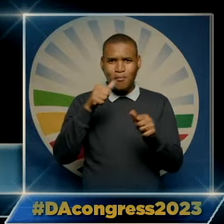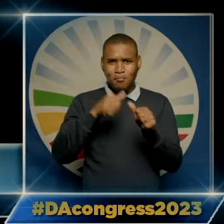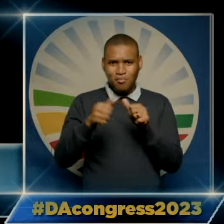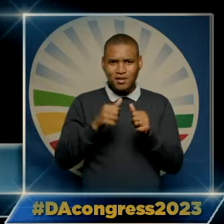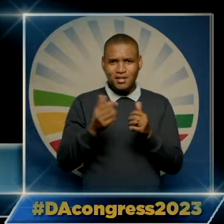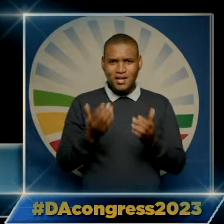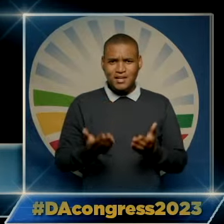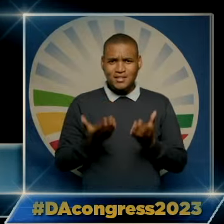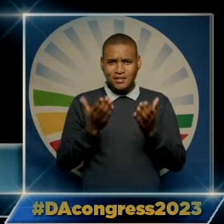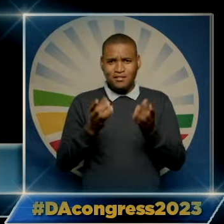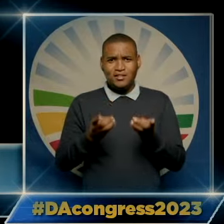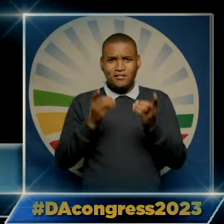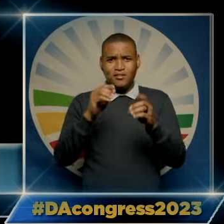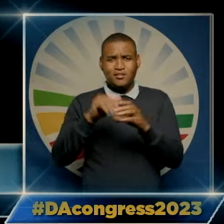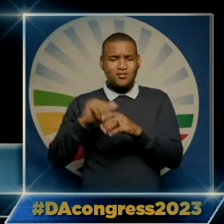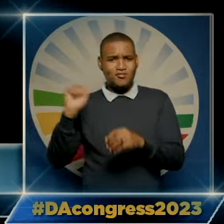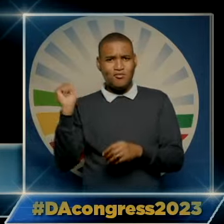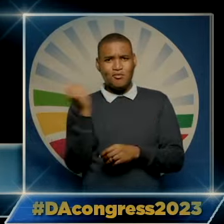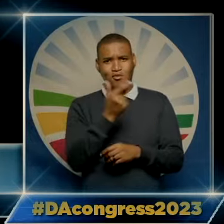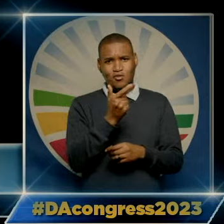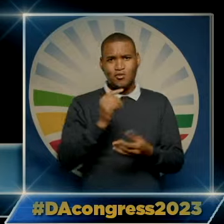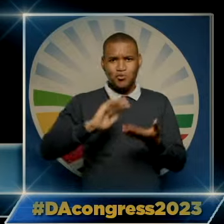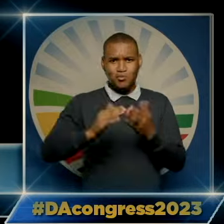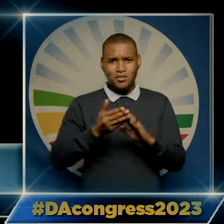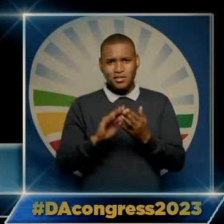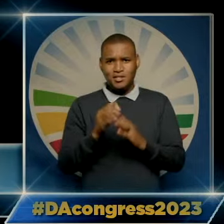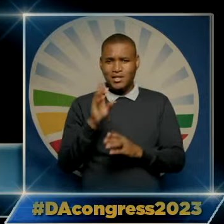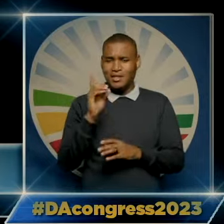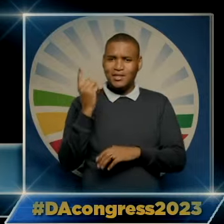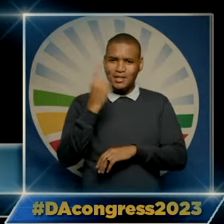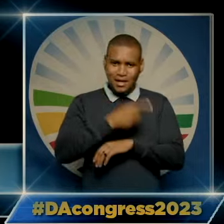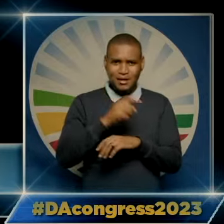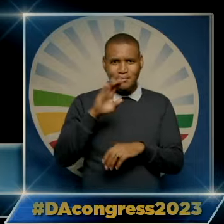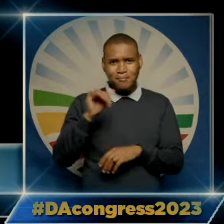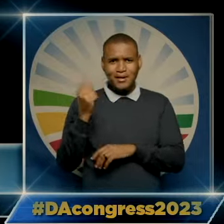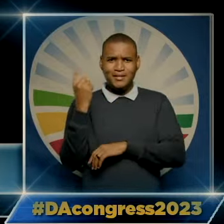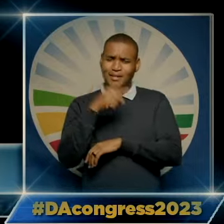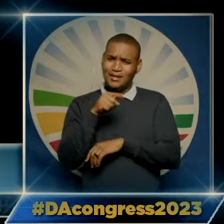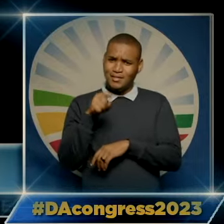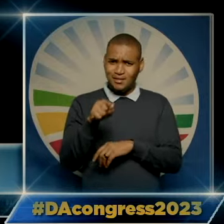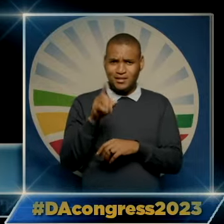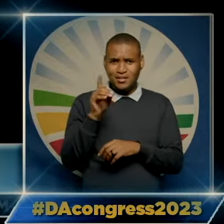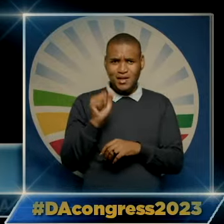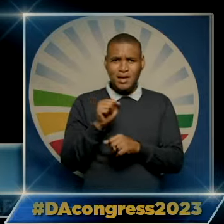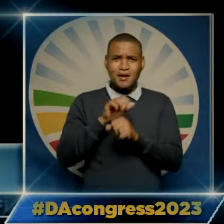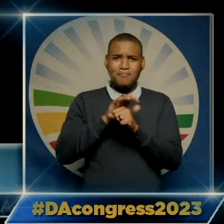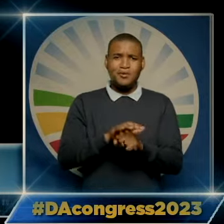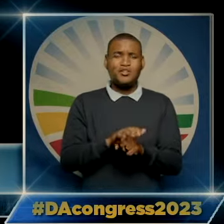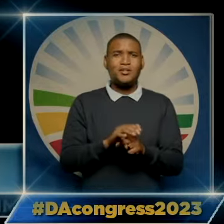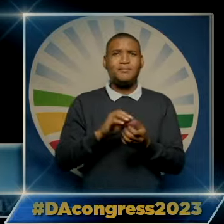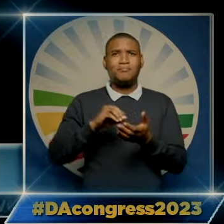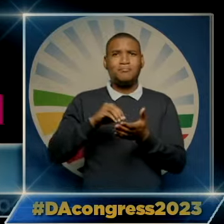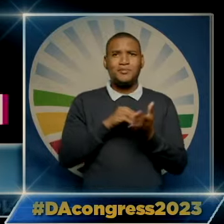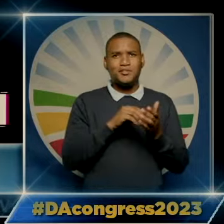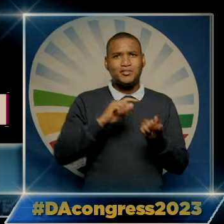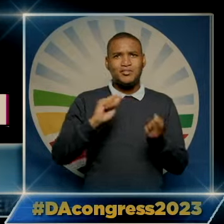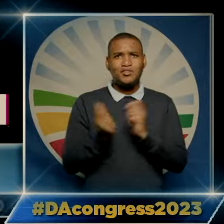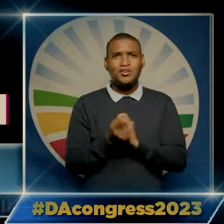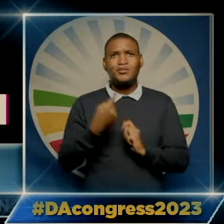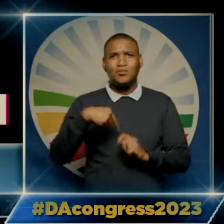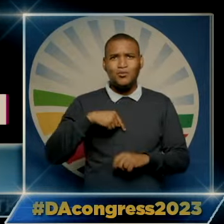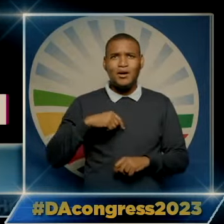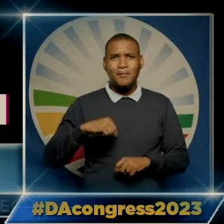delivery in all communities. And day by day, this DA pressure brings change. We are